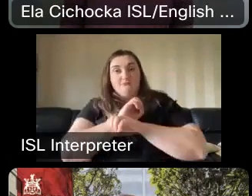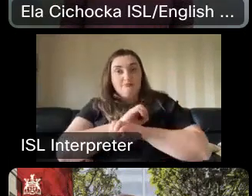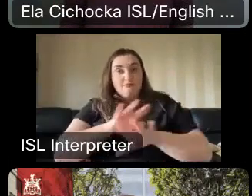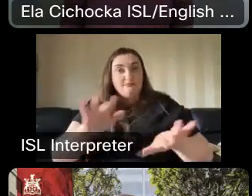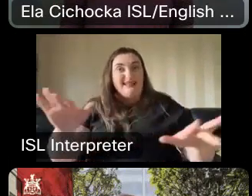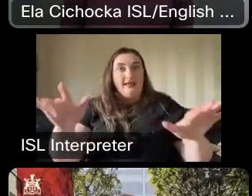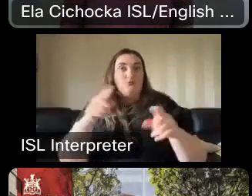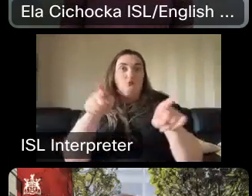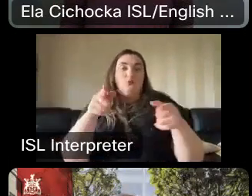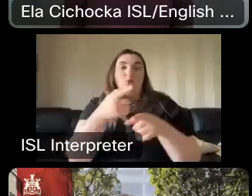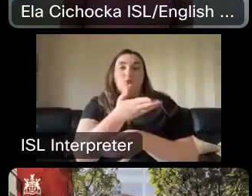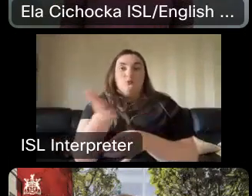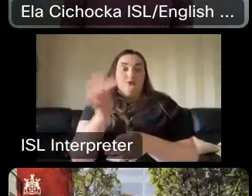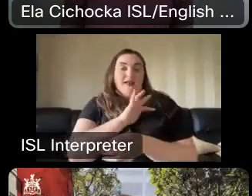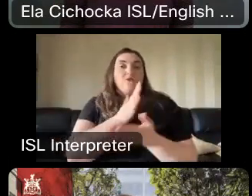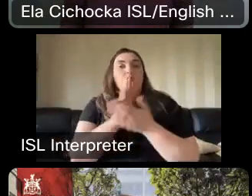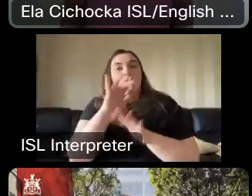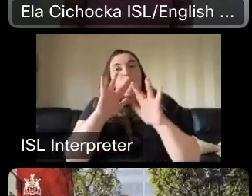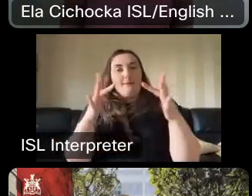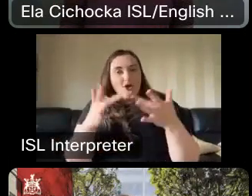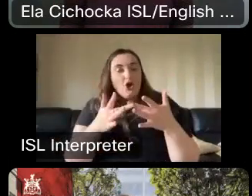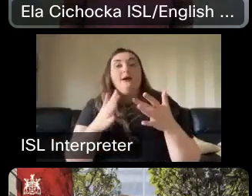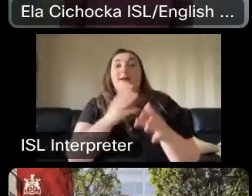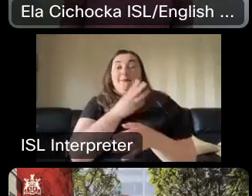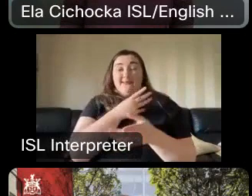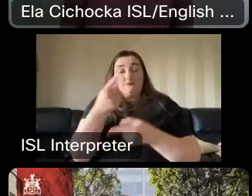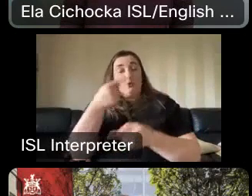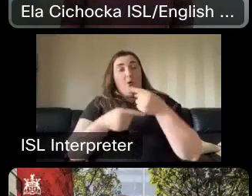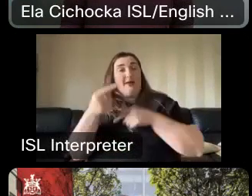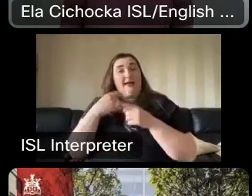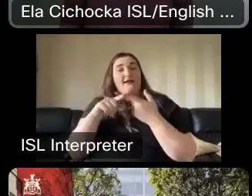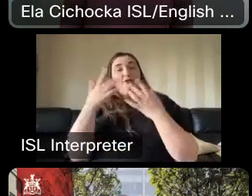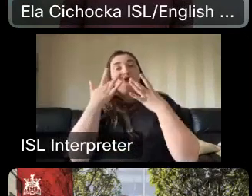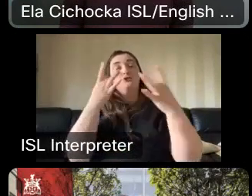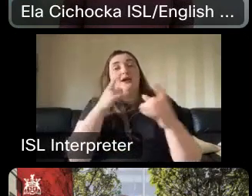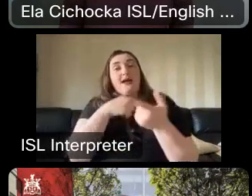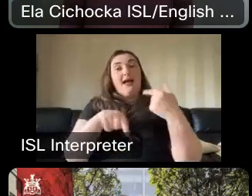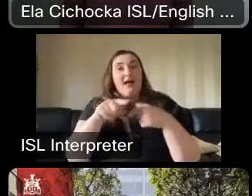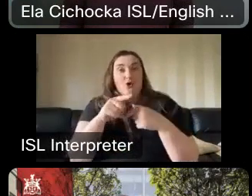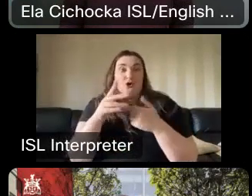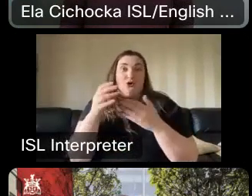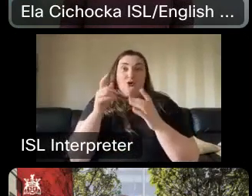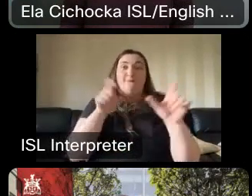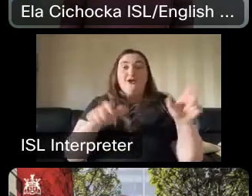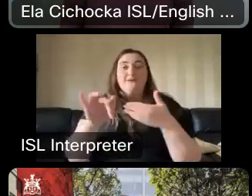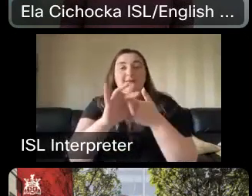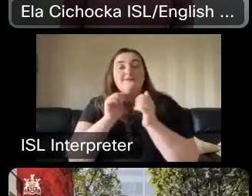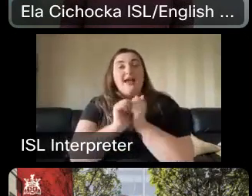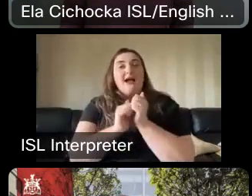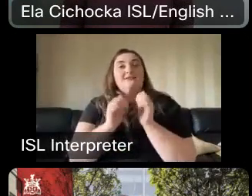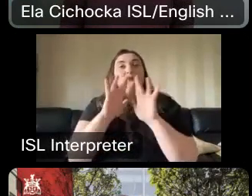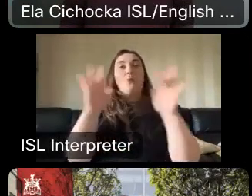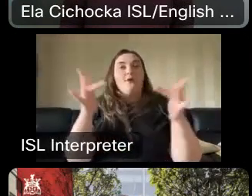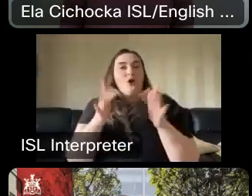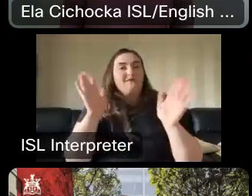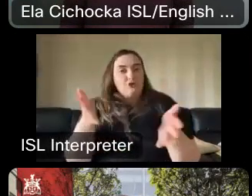disseminated to yourselves through webinars. Please do go back and check out our Patient Safety Act